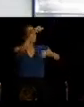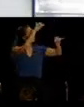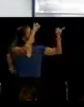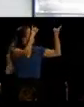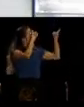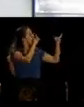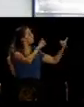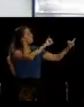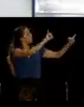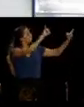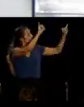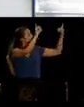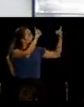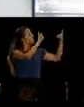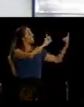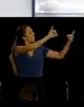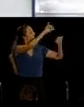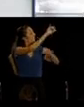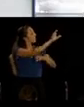star-spangled